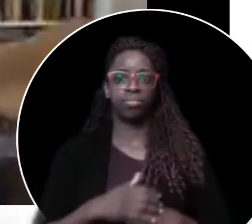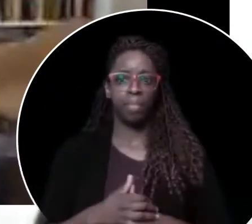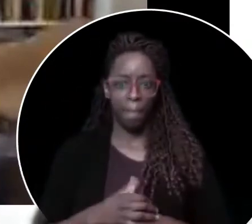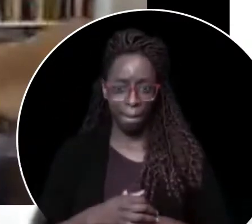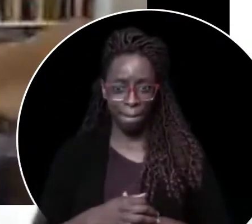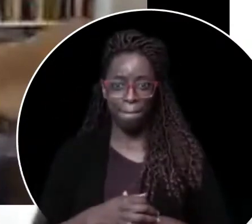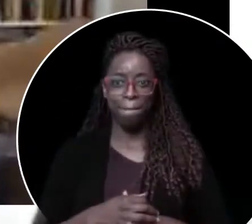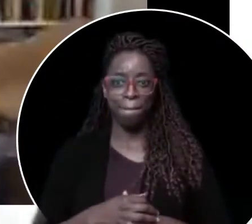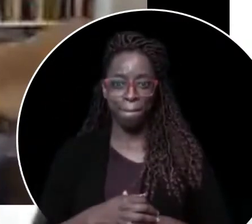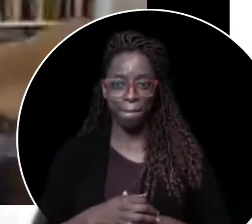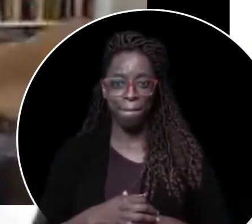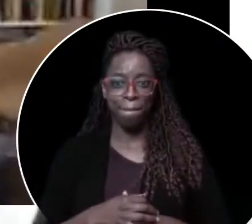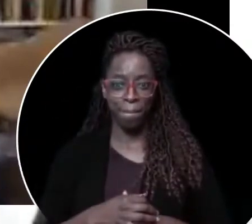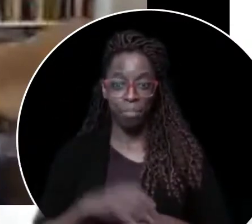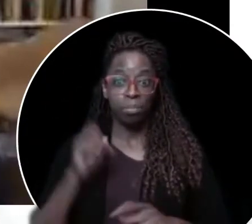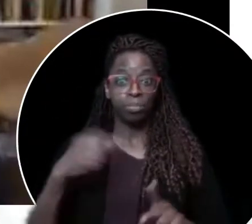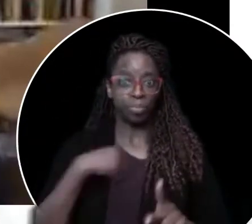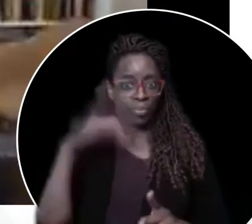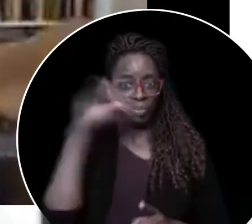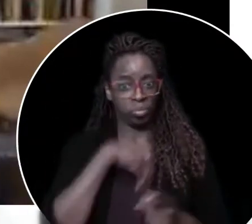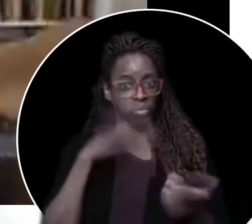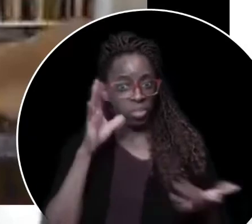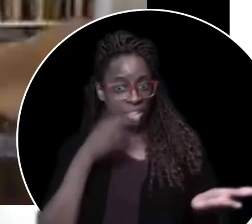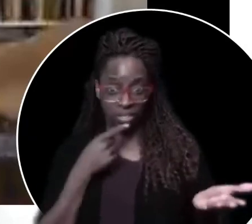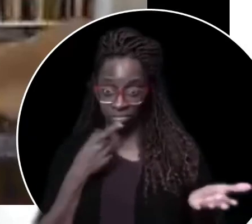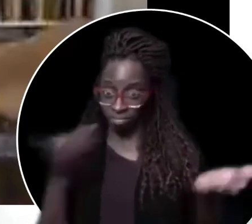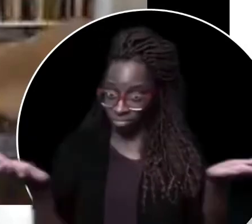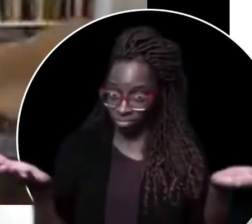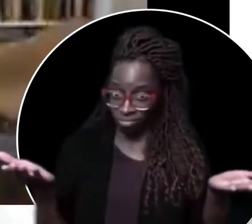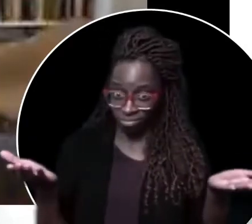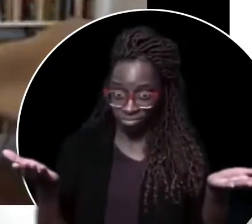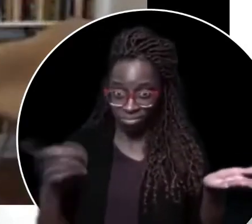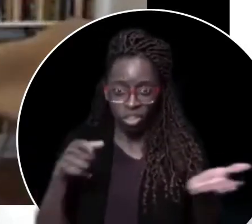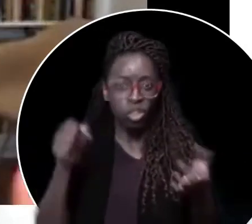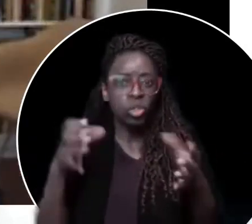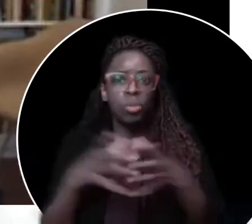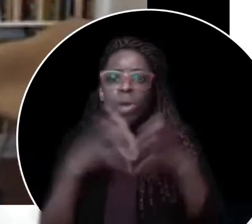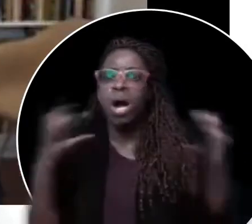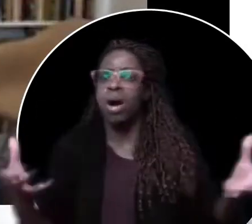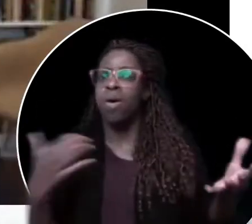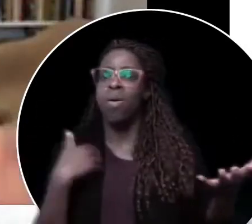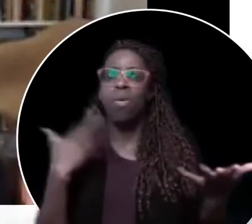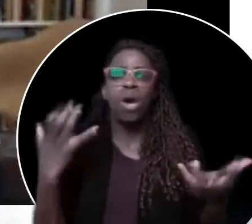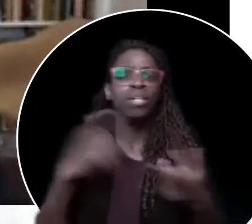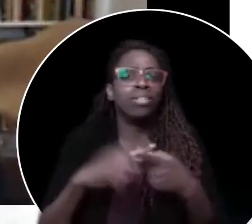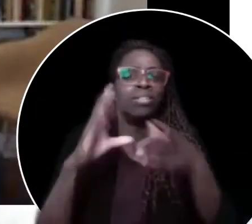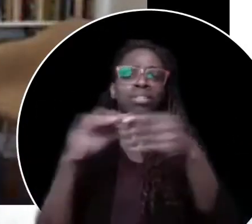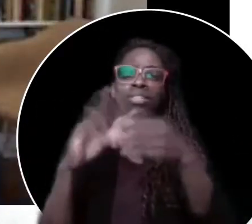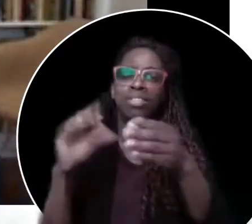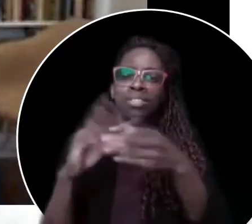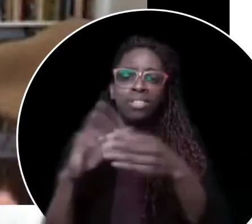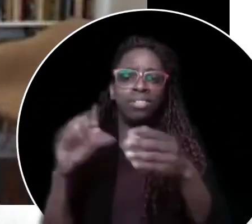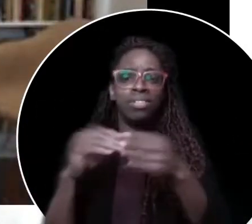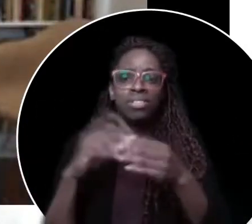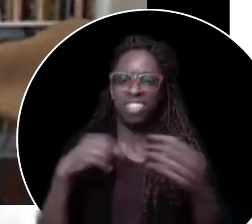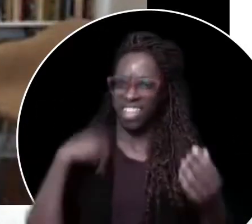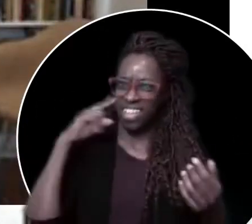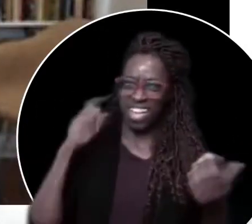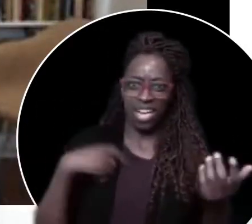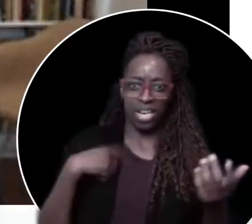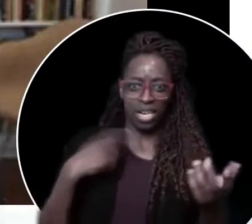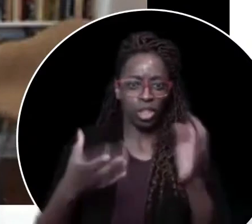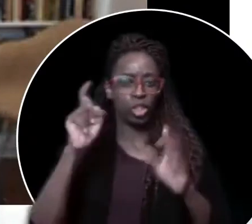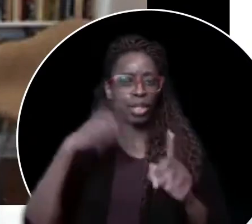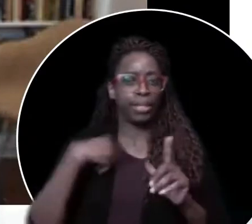There's so much I want to say, but I think that I want to go back to the internationalist framing of this